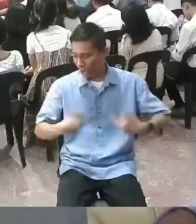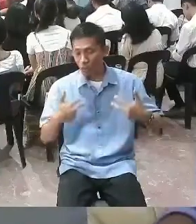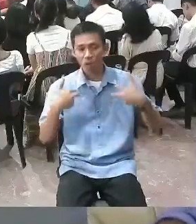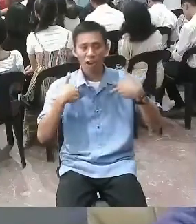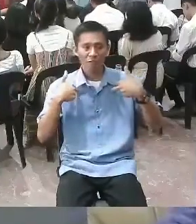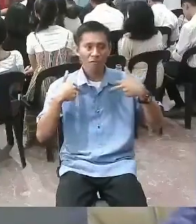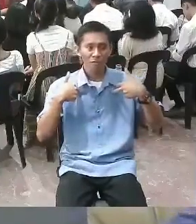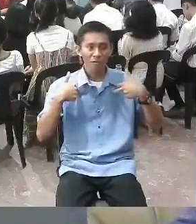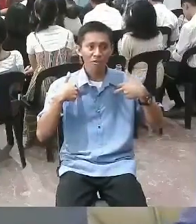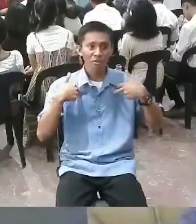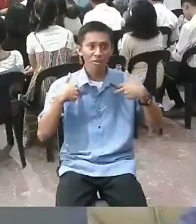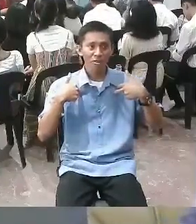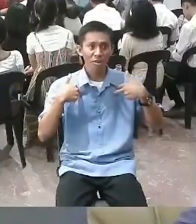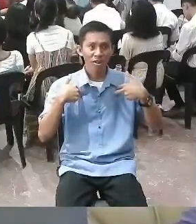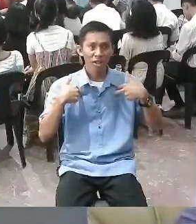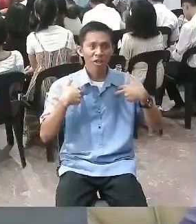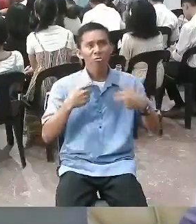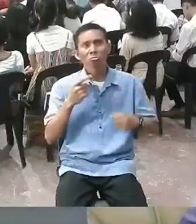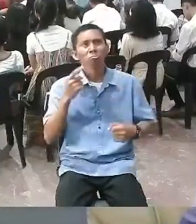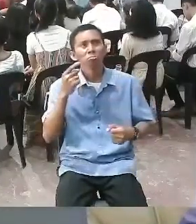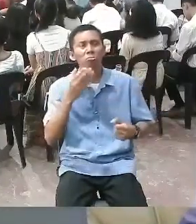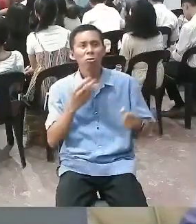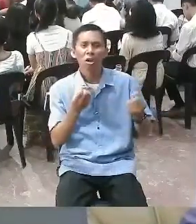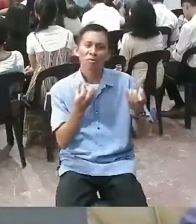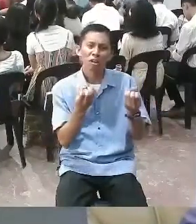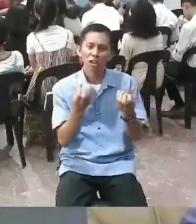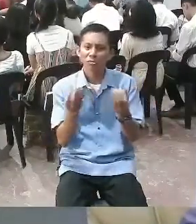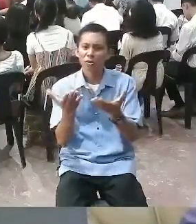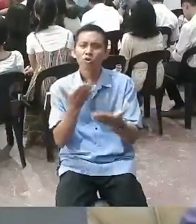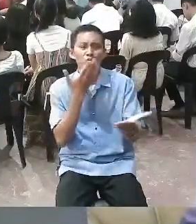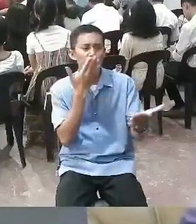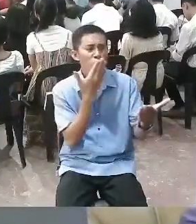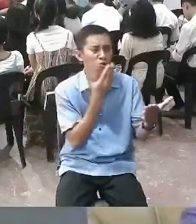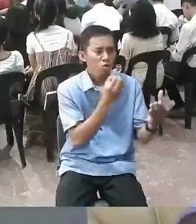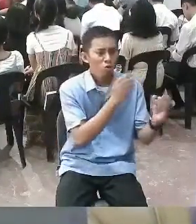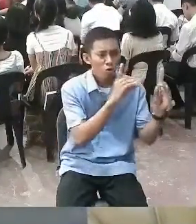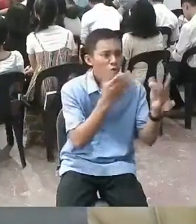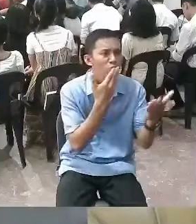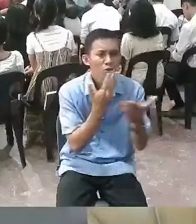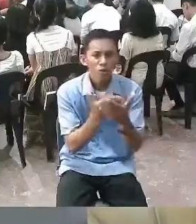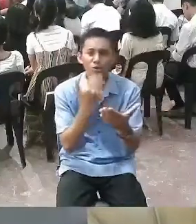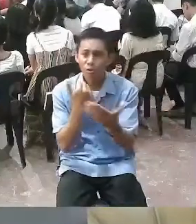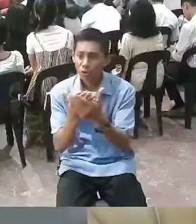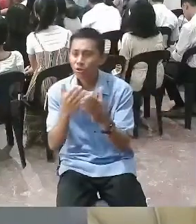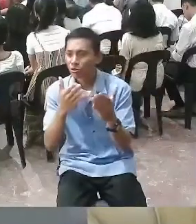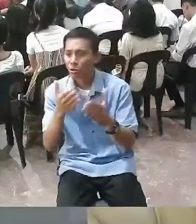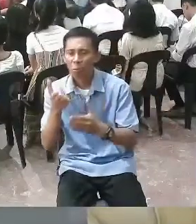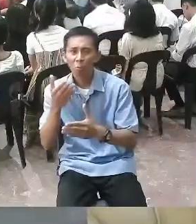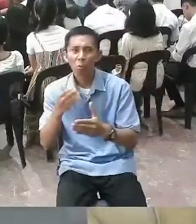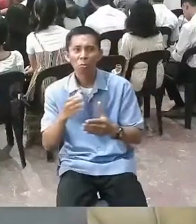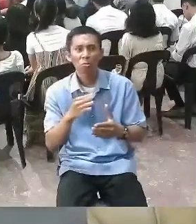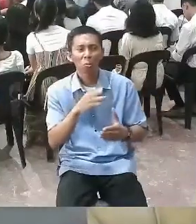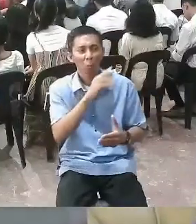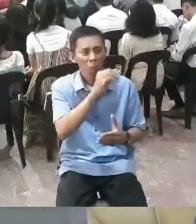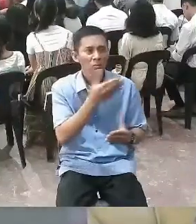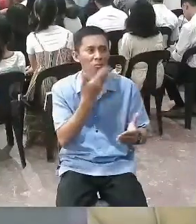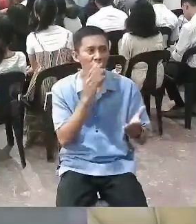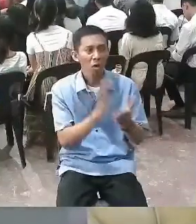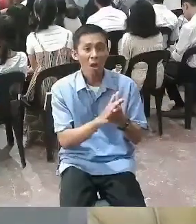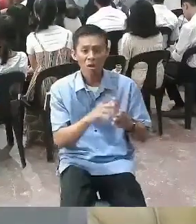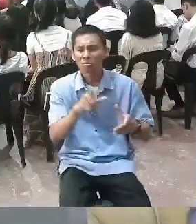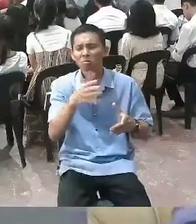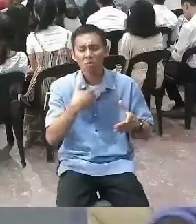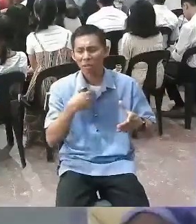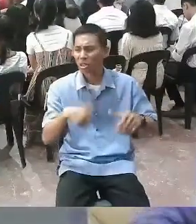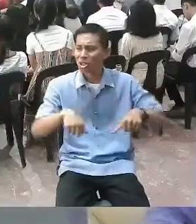have more good things and good deeds going on in your life than you have bad things, you're going to make it